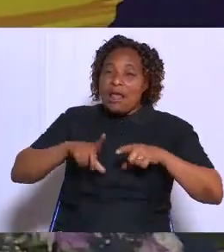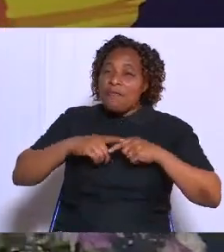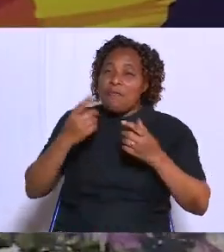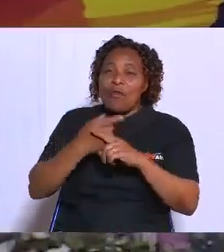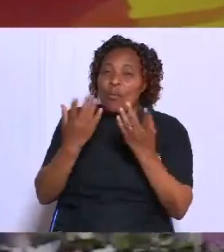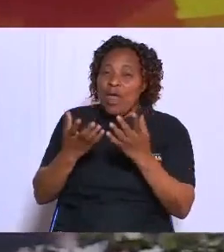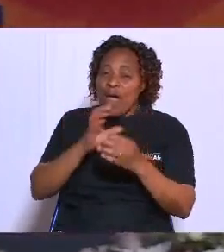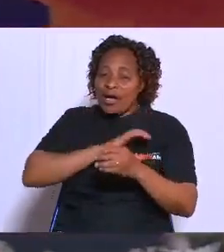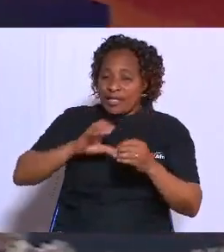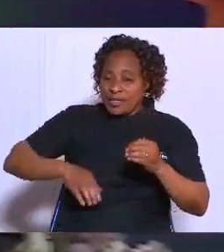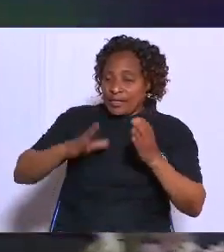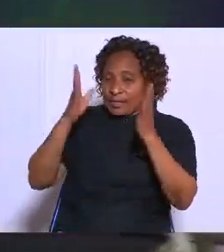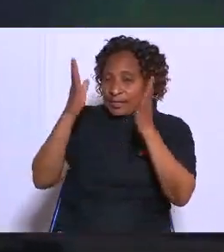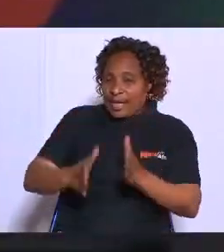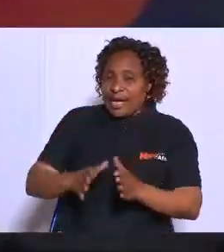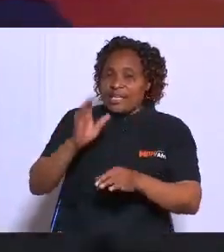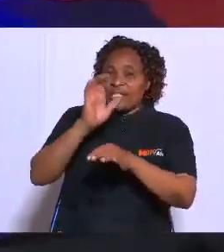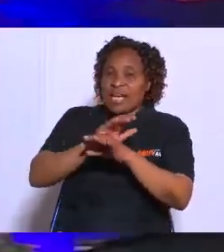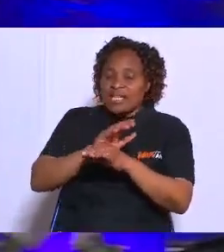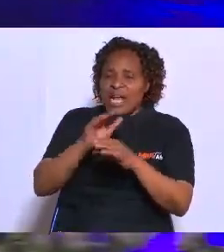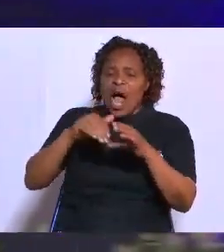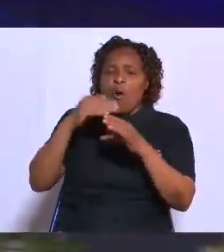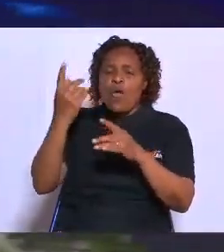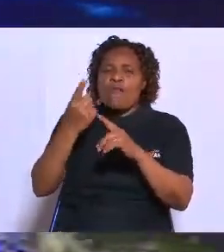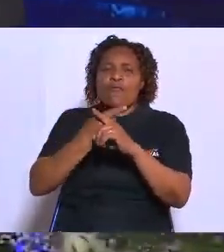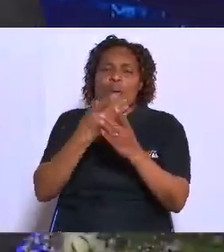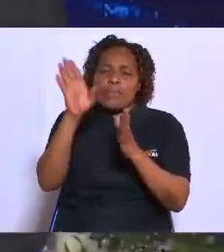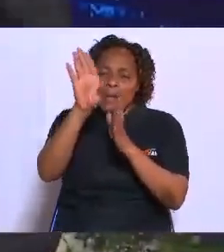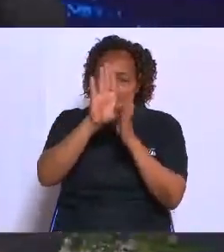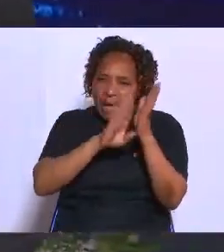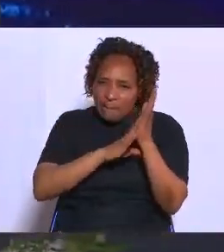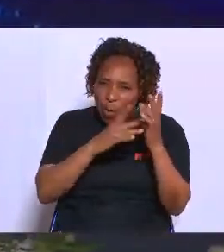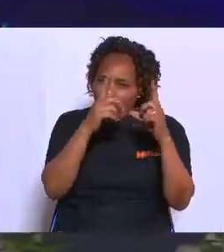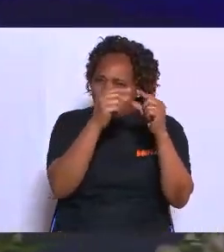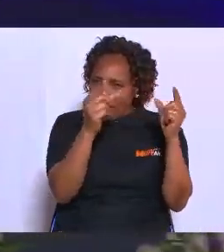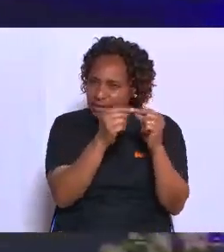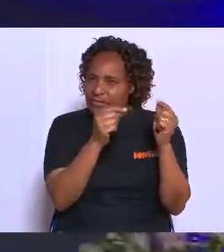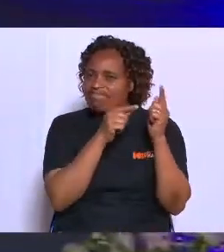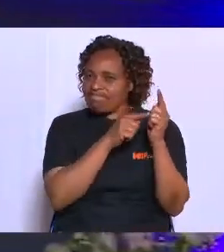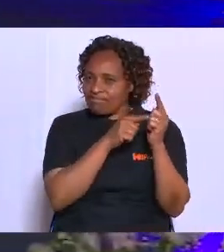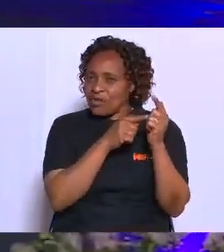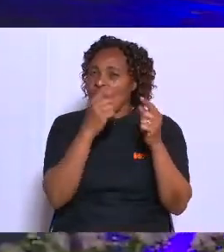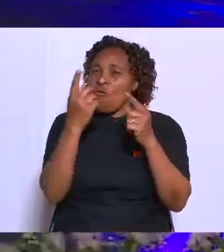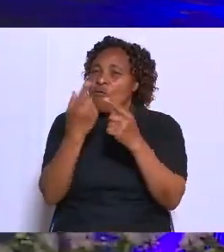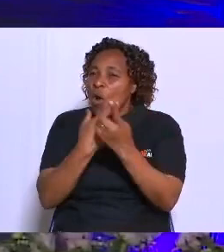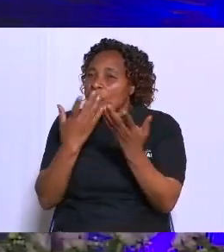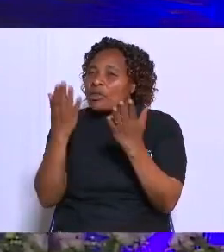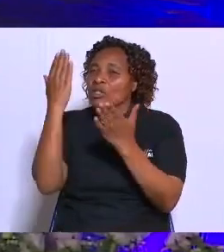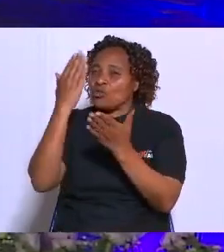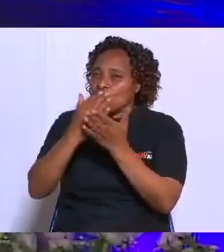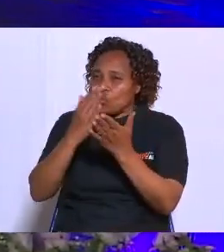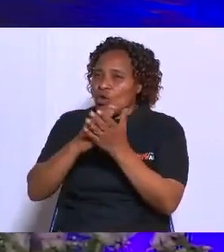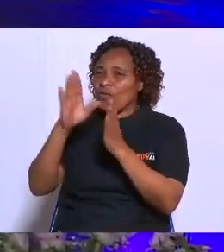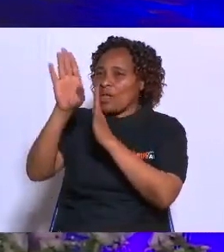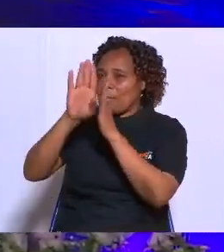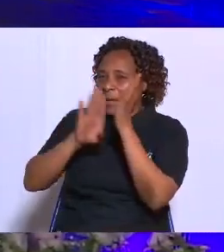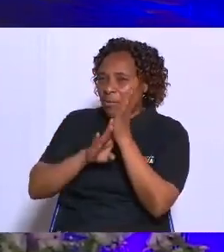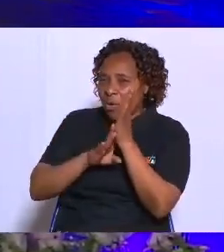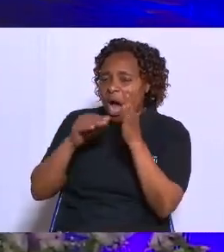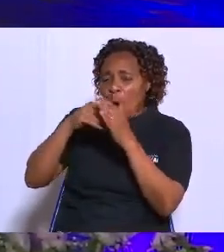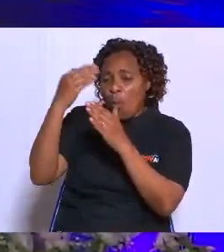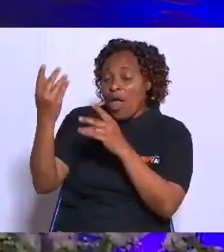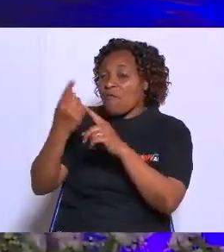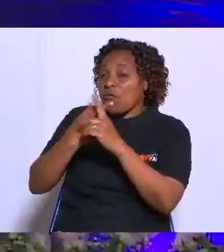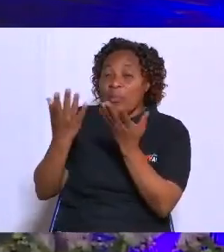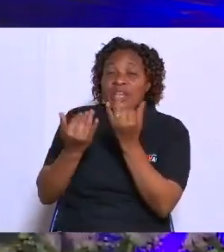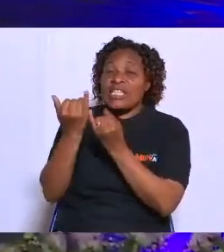away from the words of the Bible away from the truth of scripture away from